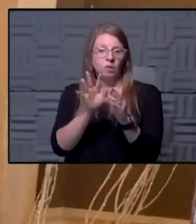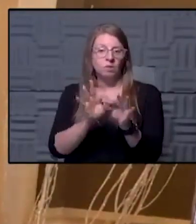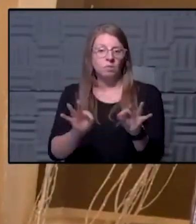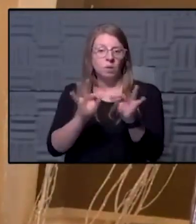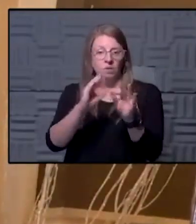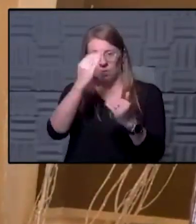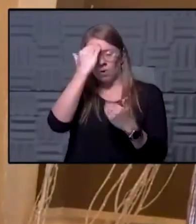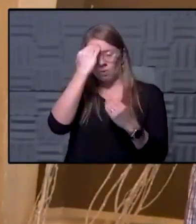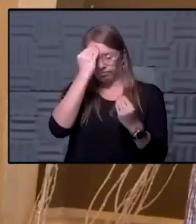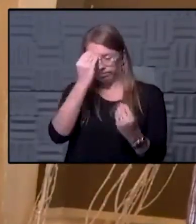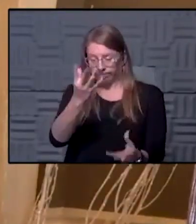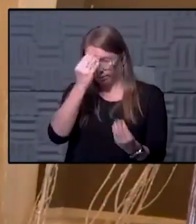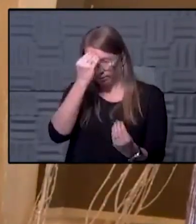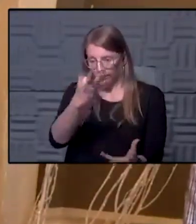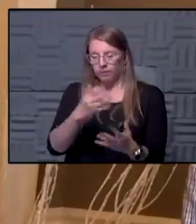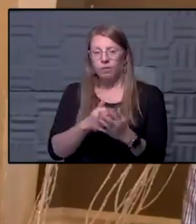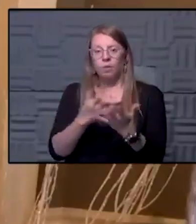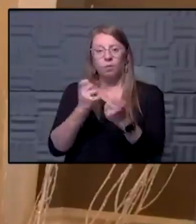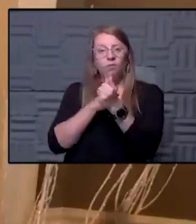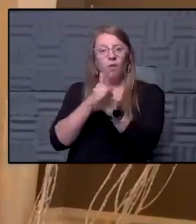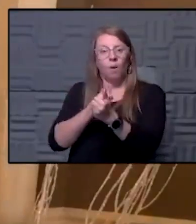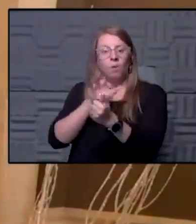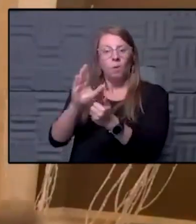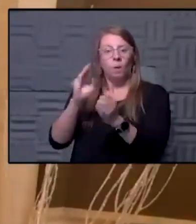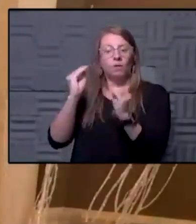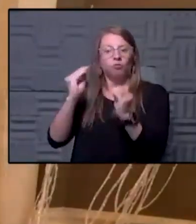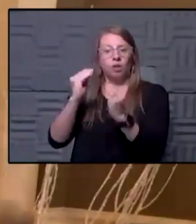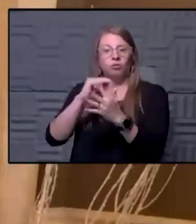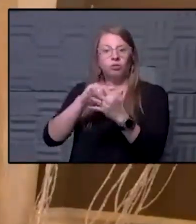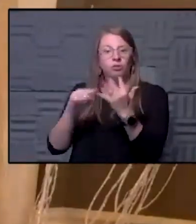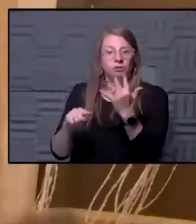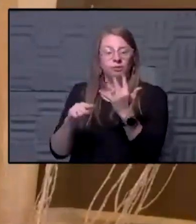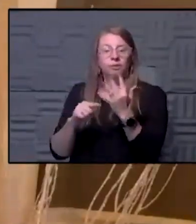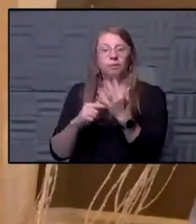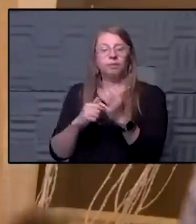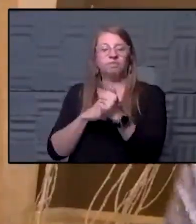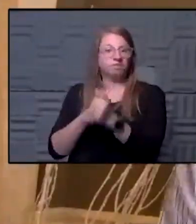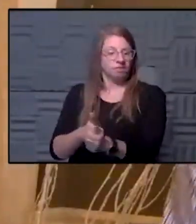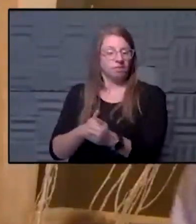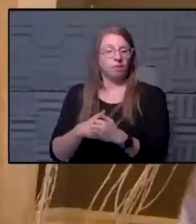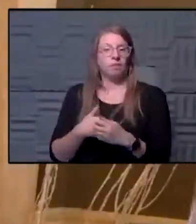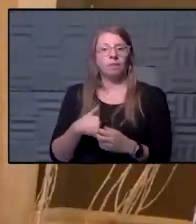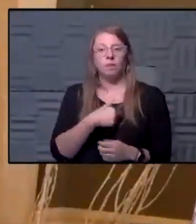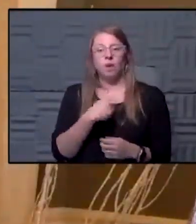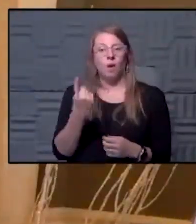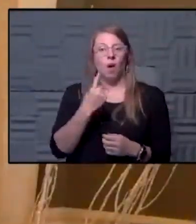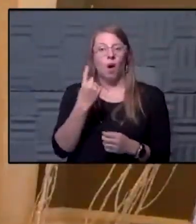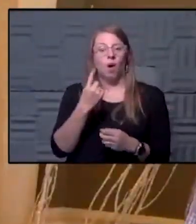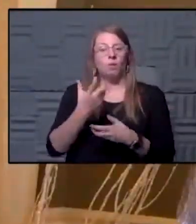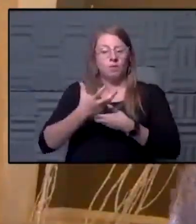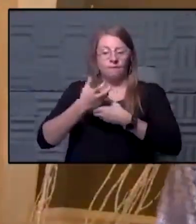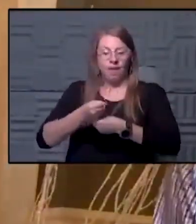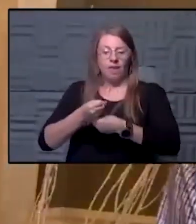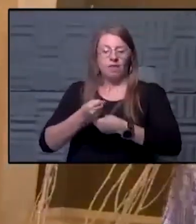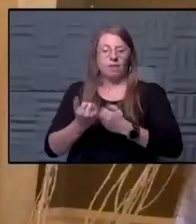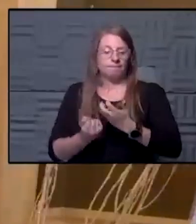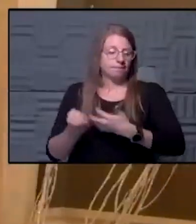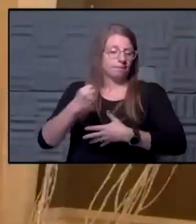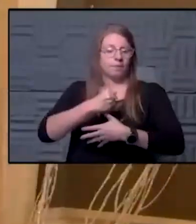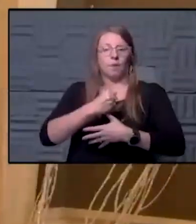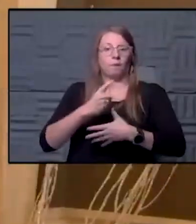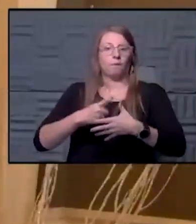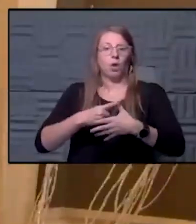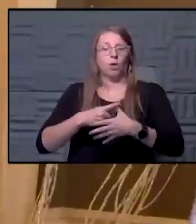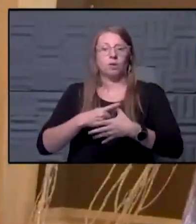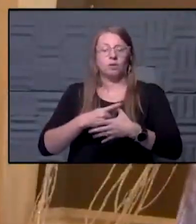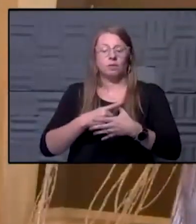certainly continue to follow your instructions. We are always putting faith first, but we all